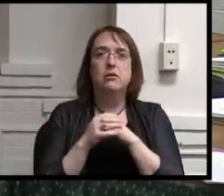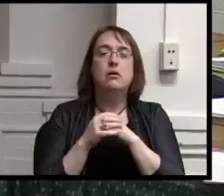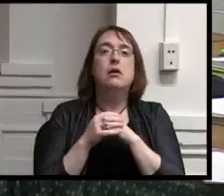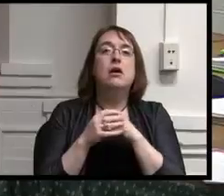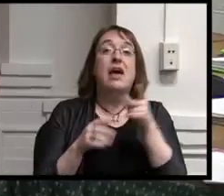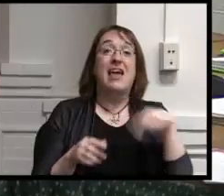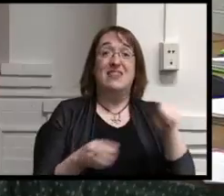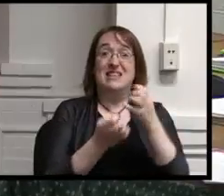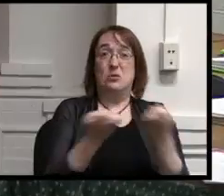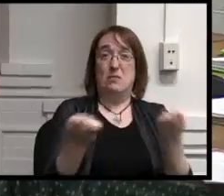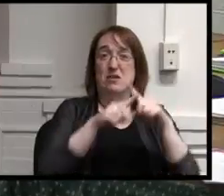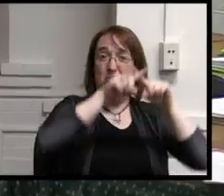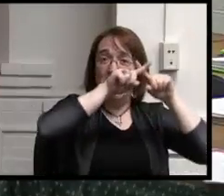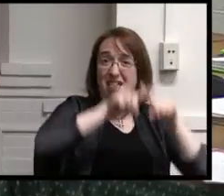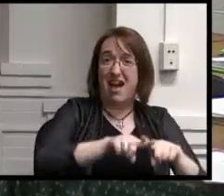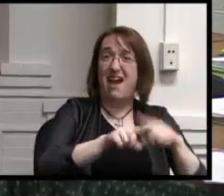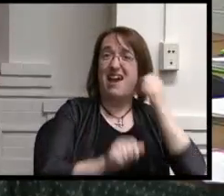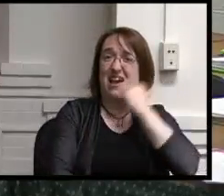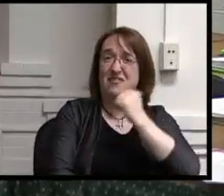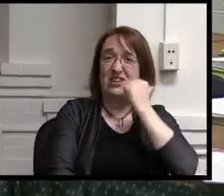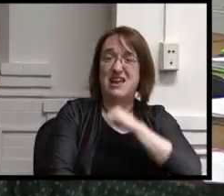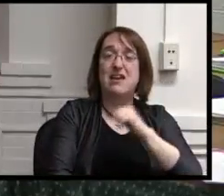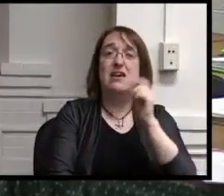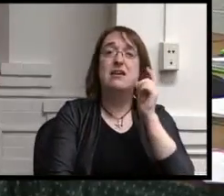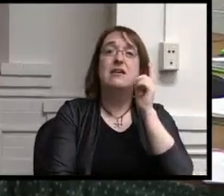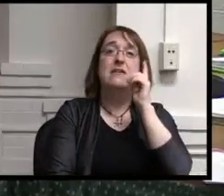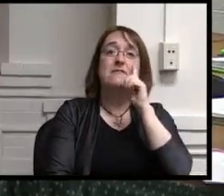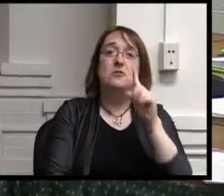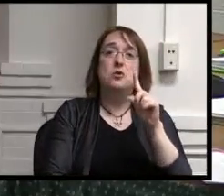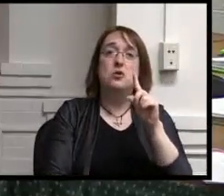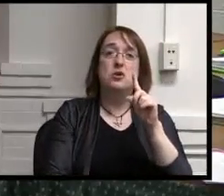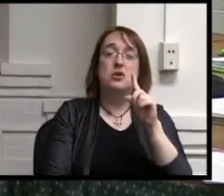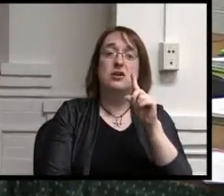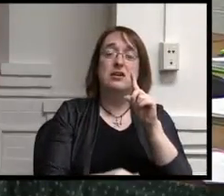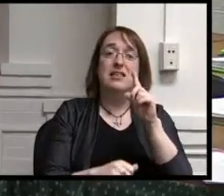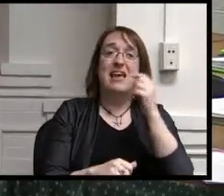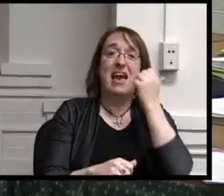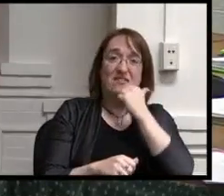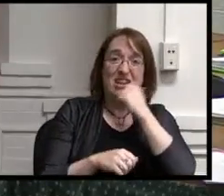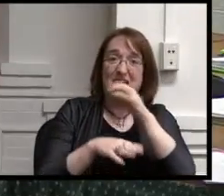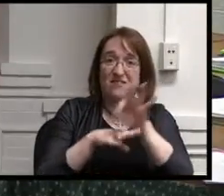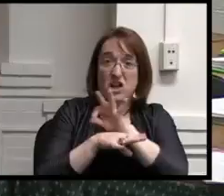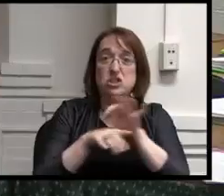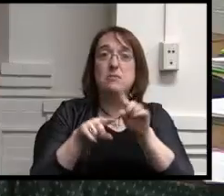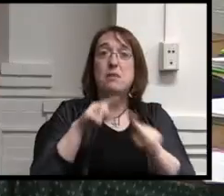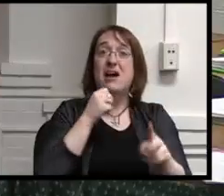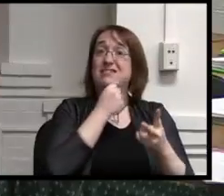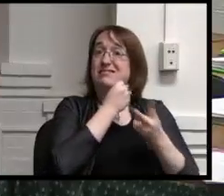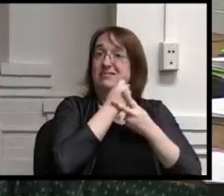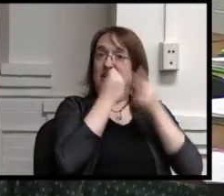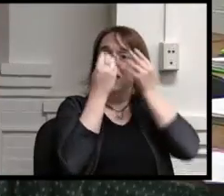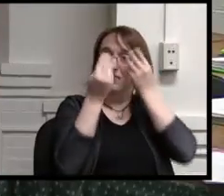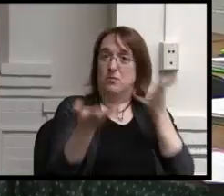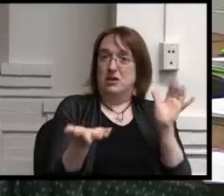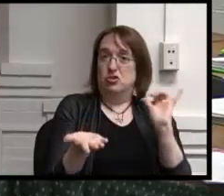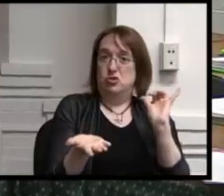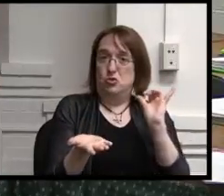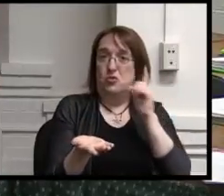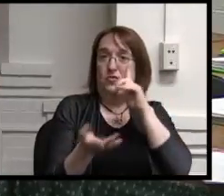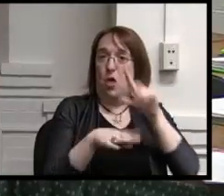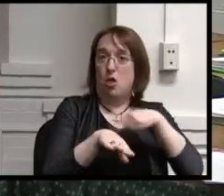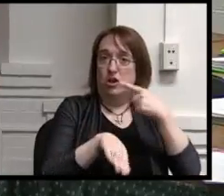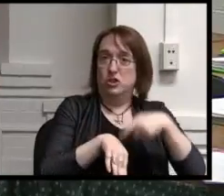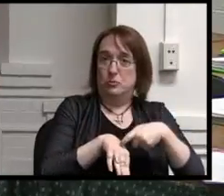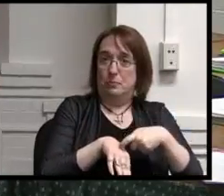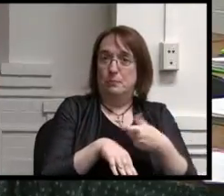equipment that we rely upon for not just daily functioning, but also the storage of important information. And so